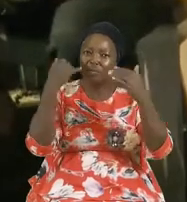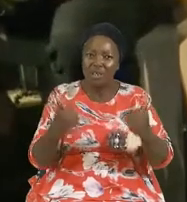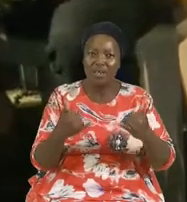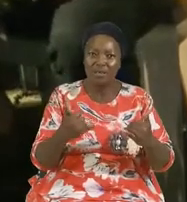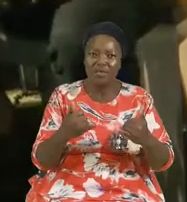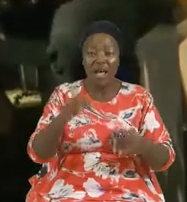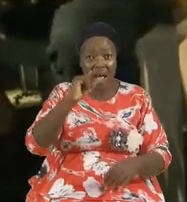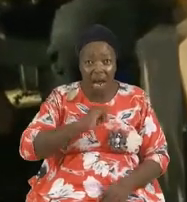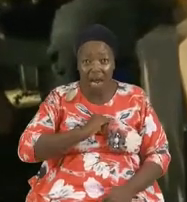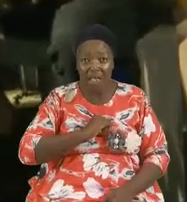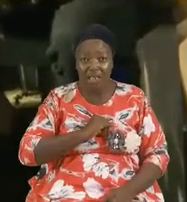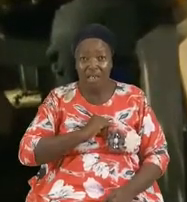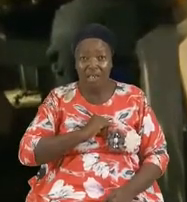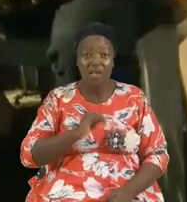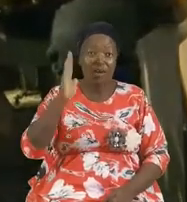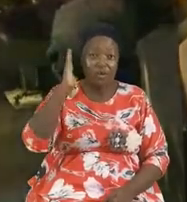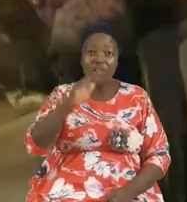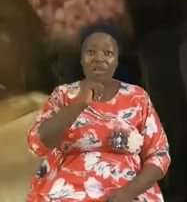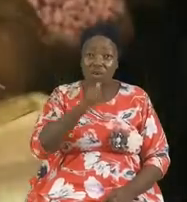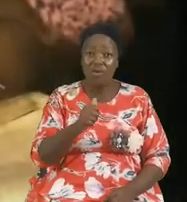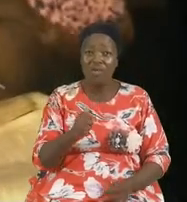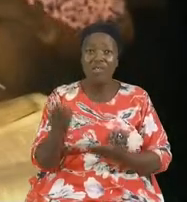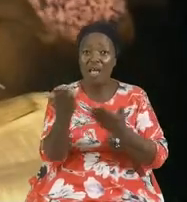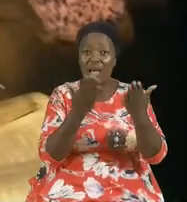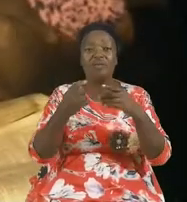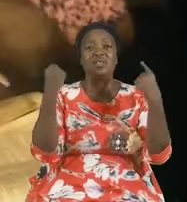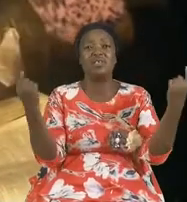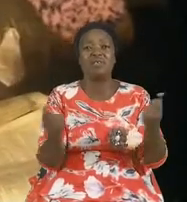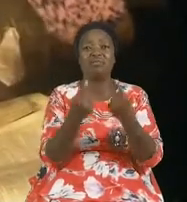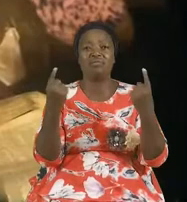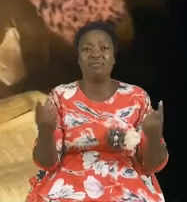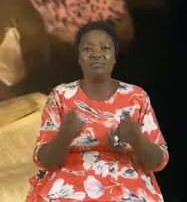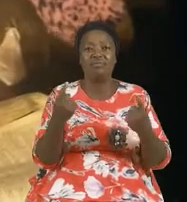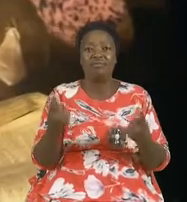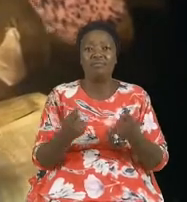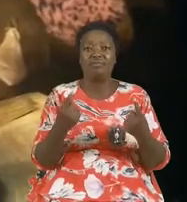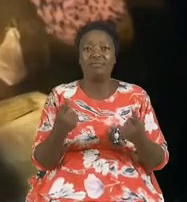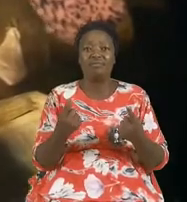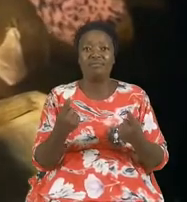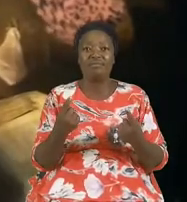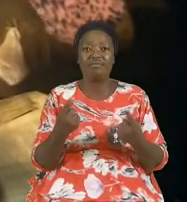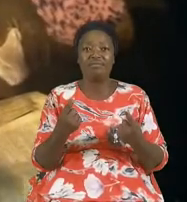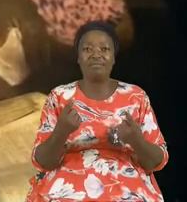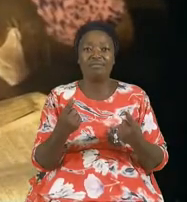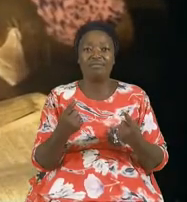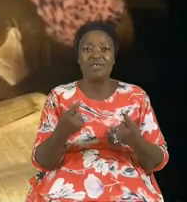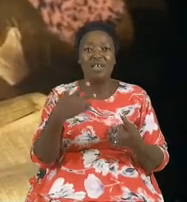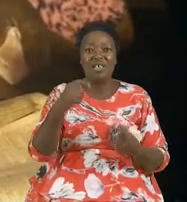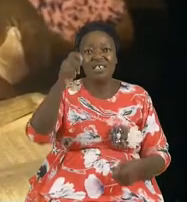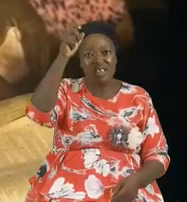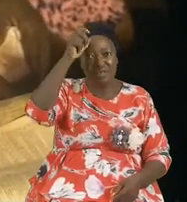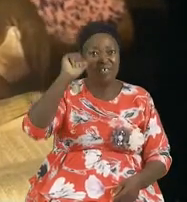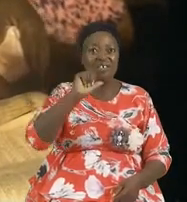I was waiting for you. Henceforth, I will not serve sin.